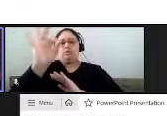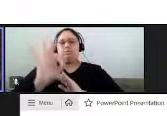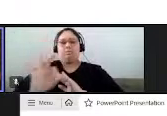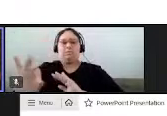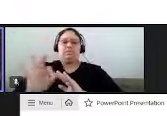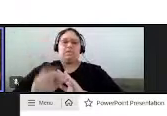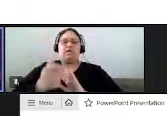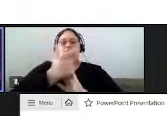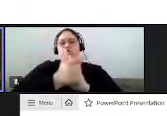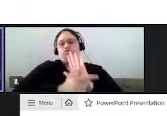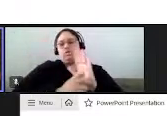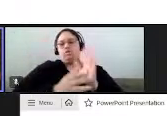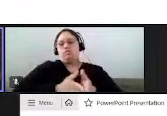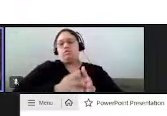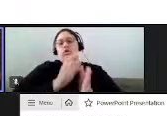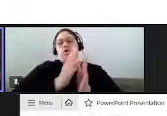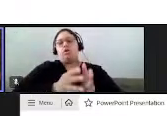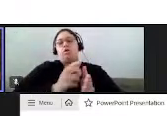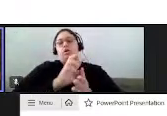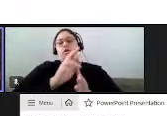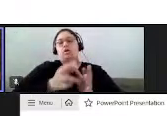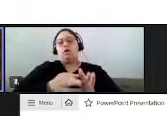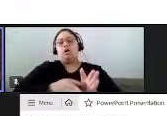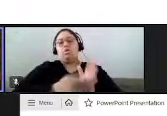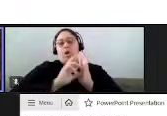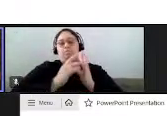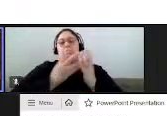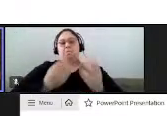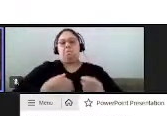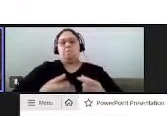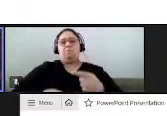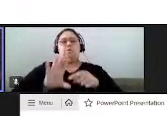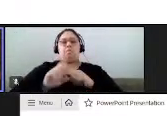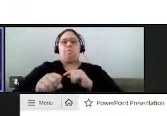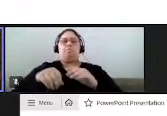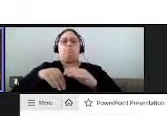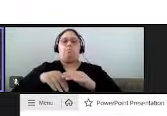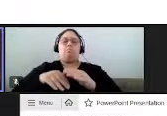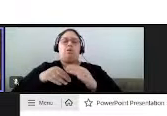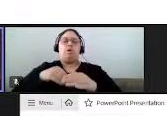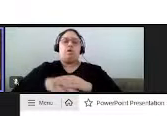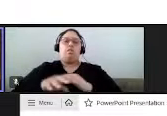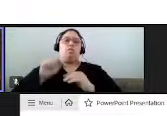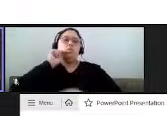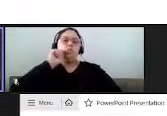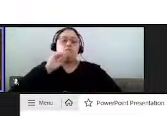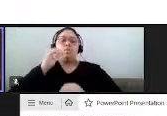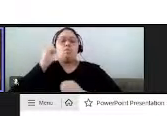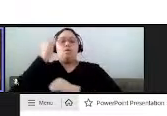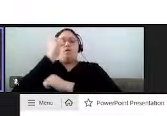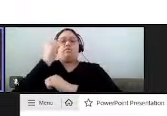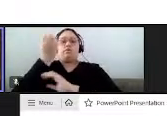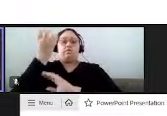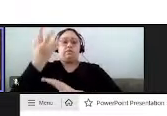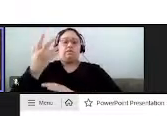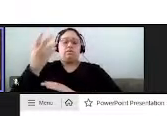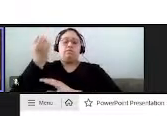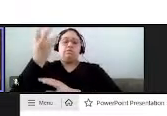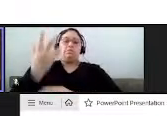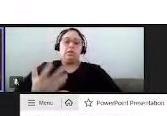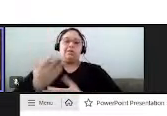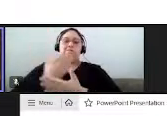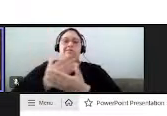the legislative requirements in terms of FAMPLA were met in the quarter. So under the Office of the Speaker, some of